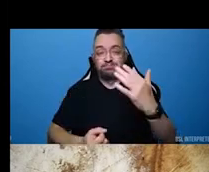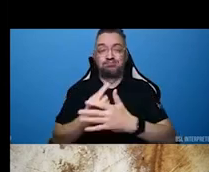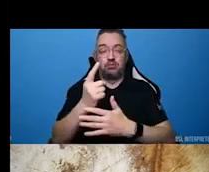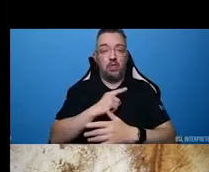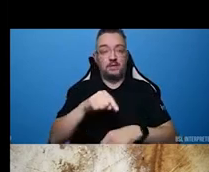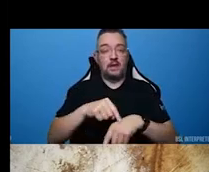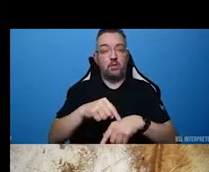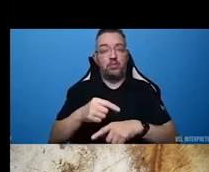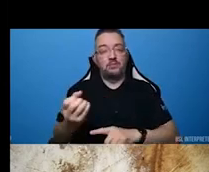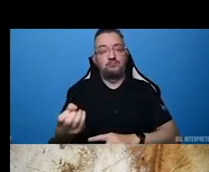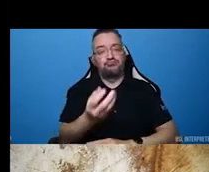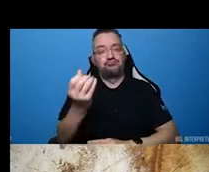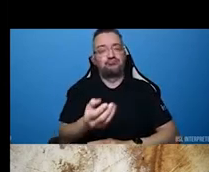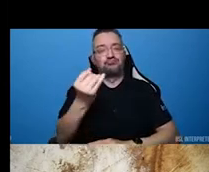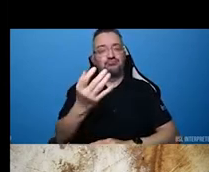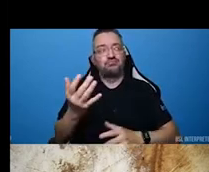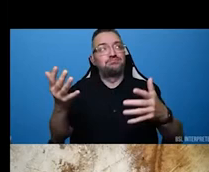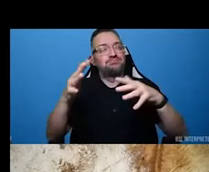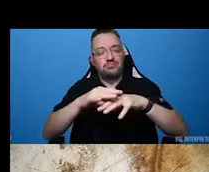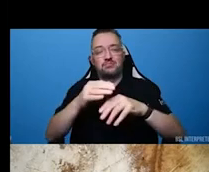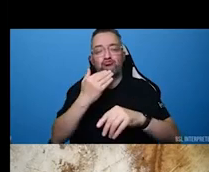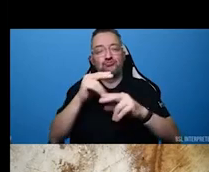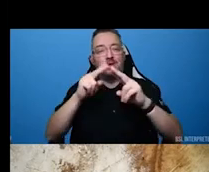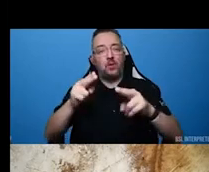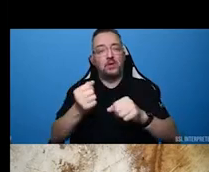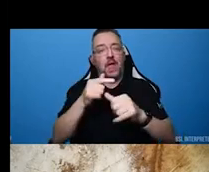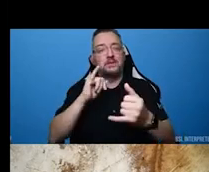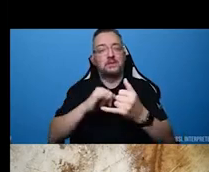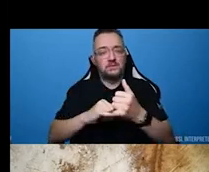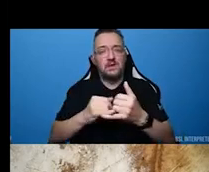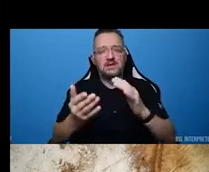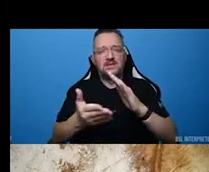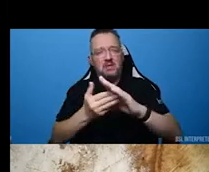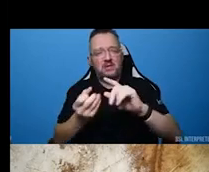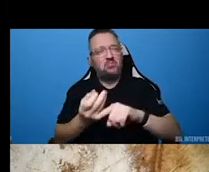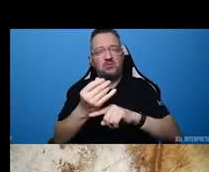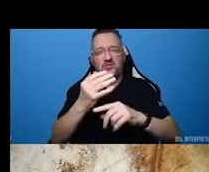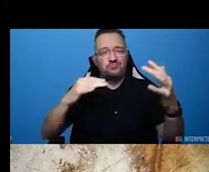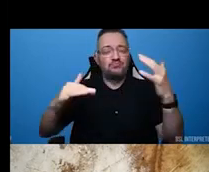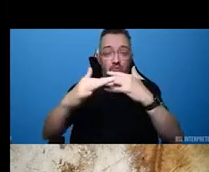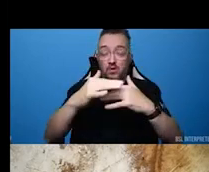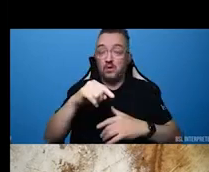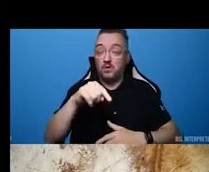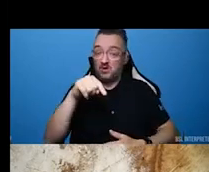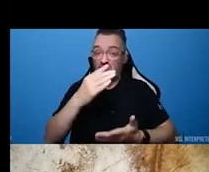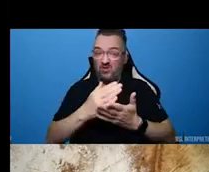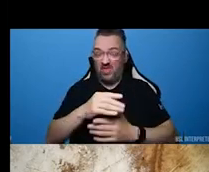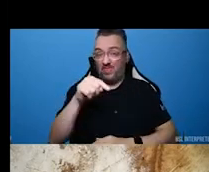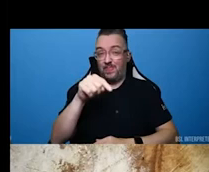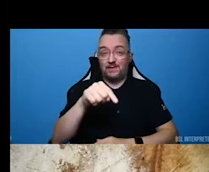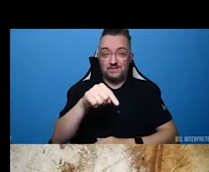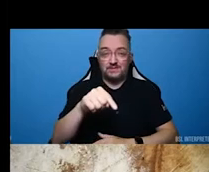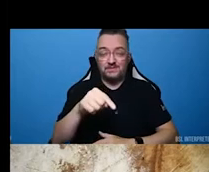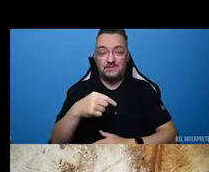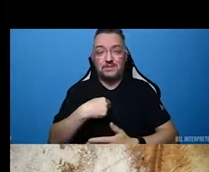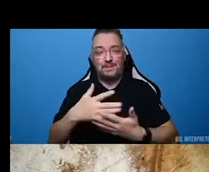gas emissions, pollution. And at that very much, very much time, should I say, we were